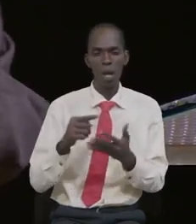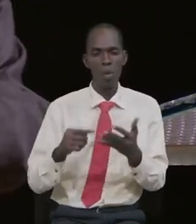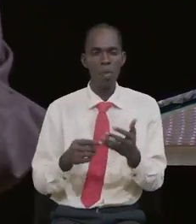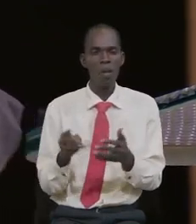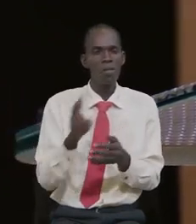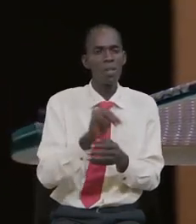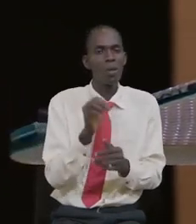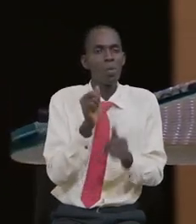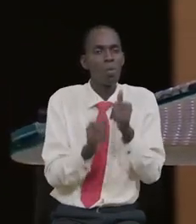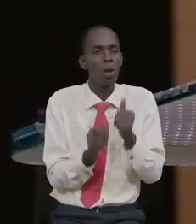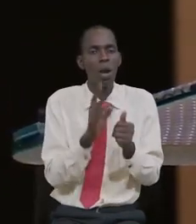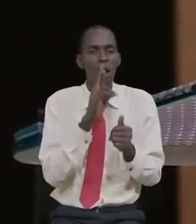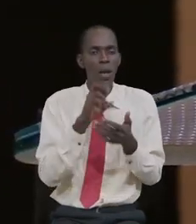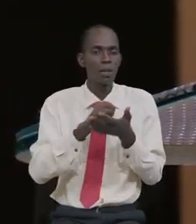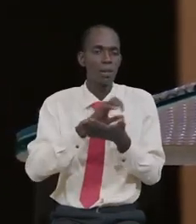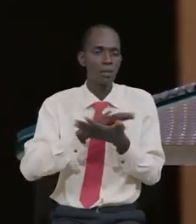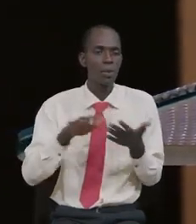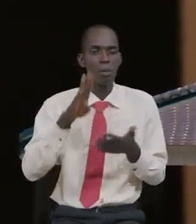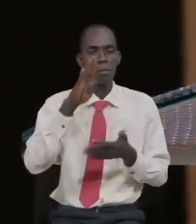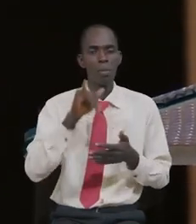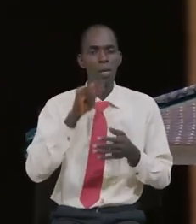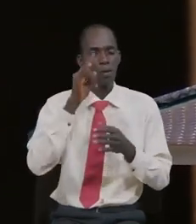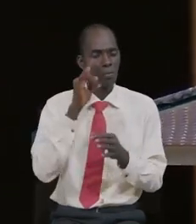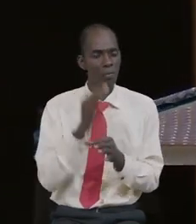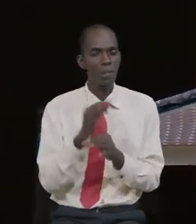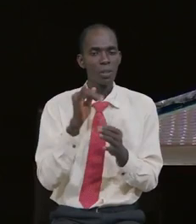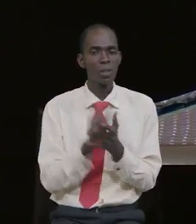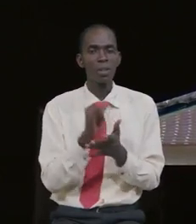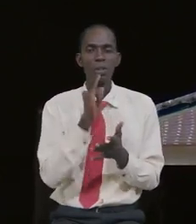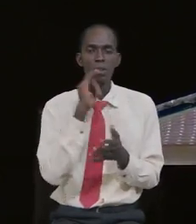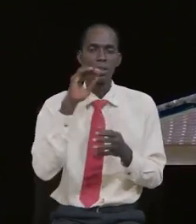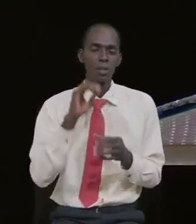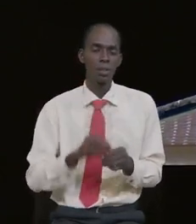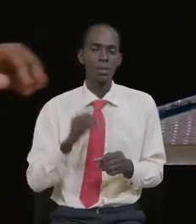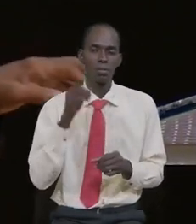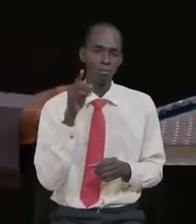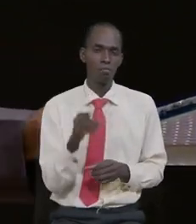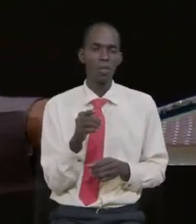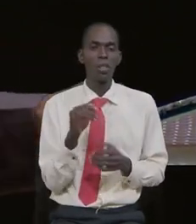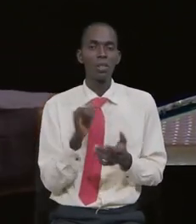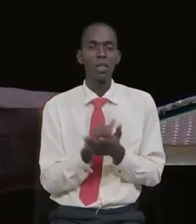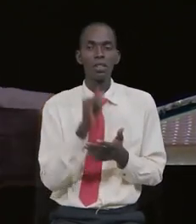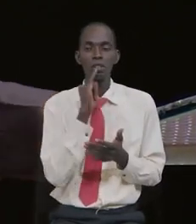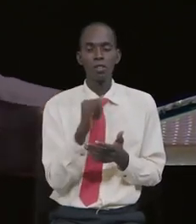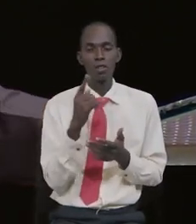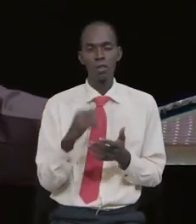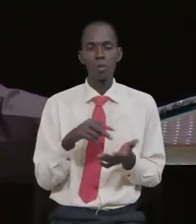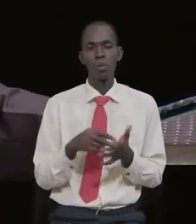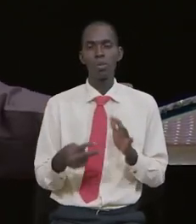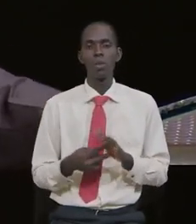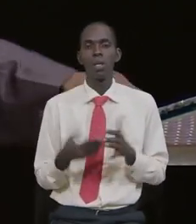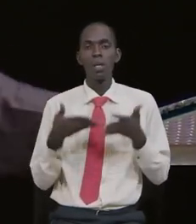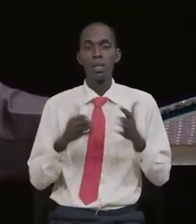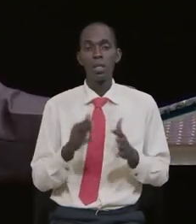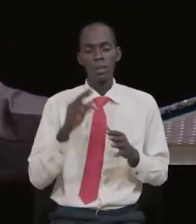are sanctified by faith that's in me. That the purpose, when we're delivered, let's remember